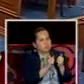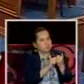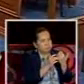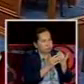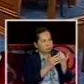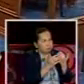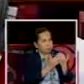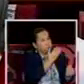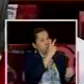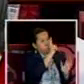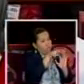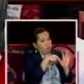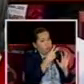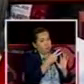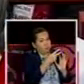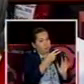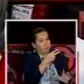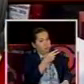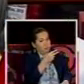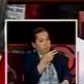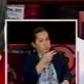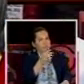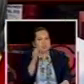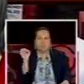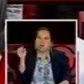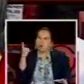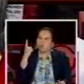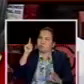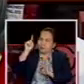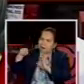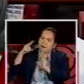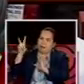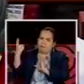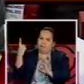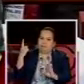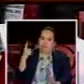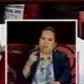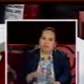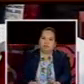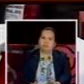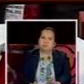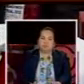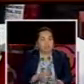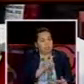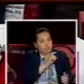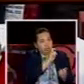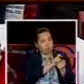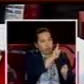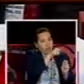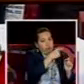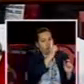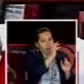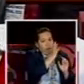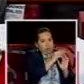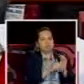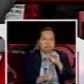oras. Hindi, Your Honor, one and a half hours, Your Honor. One hour, 40 minutes. More or